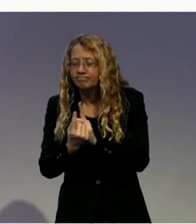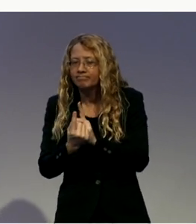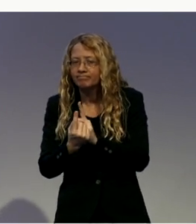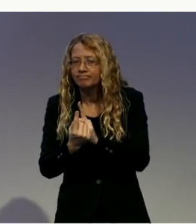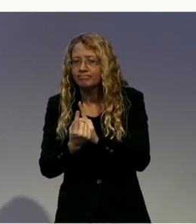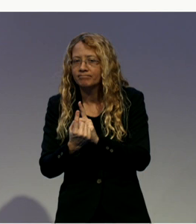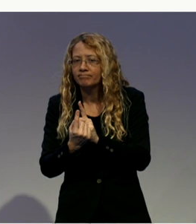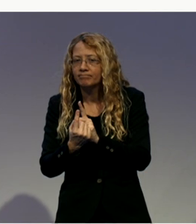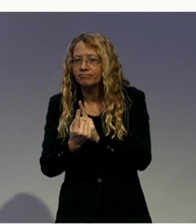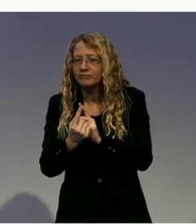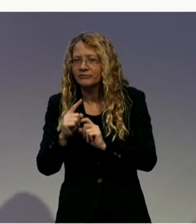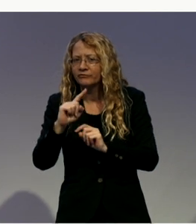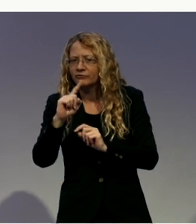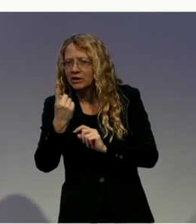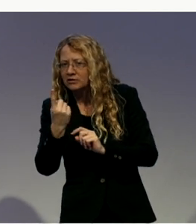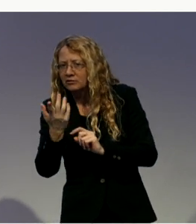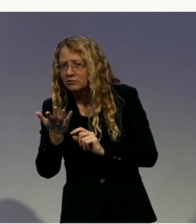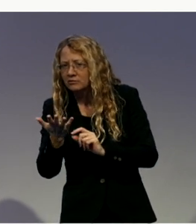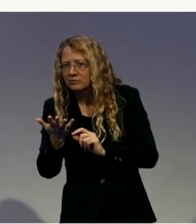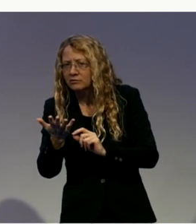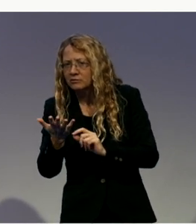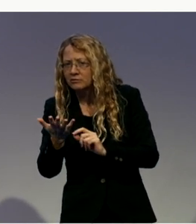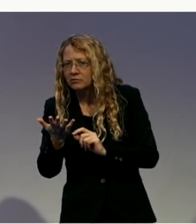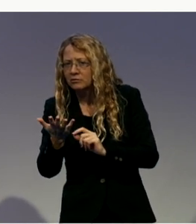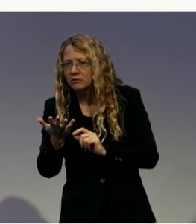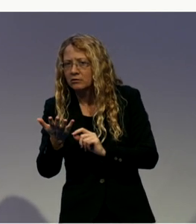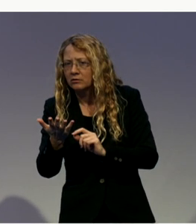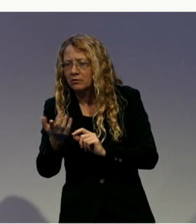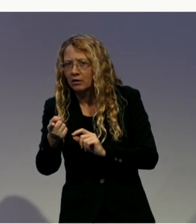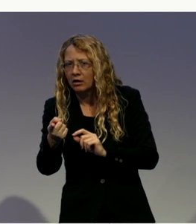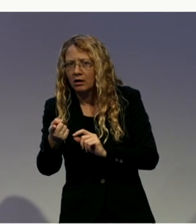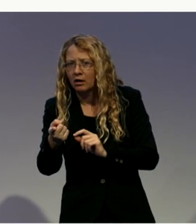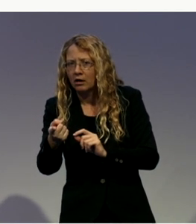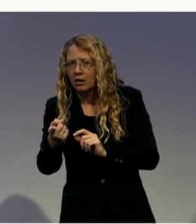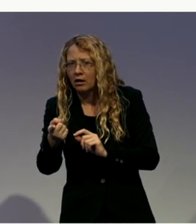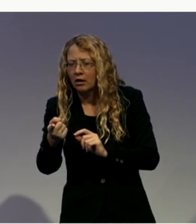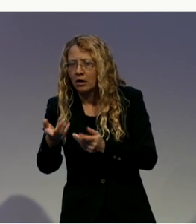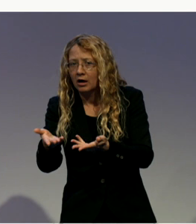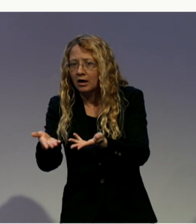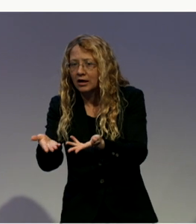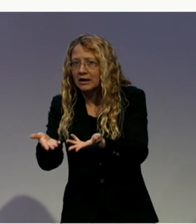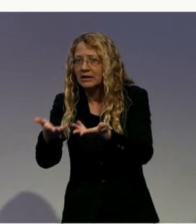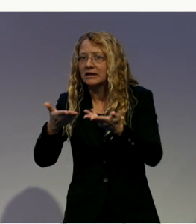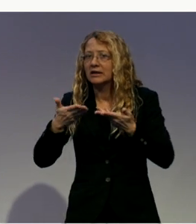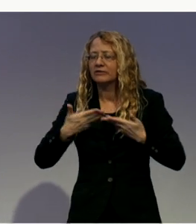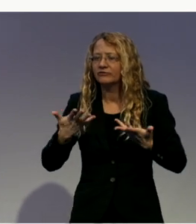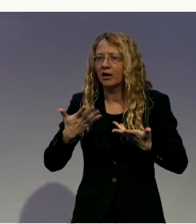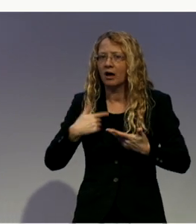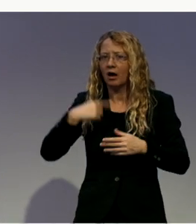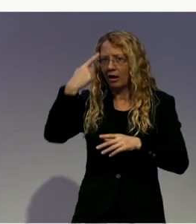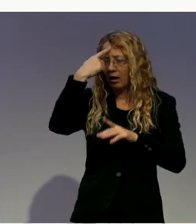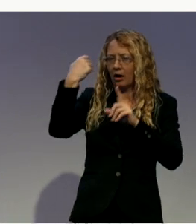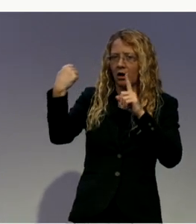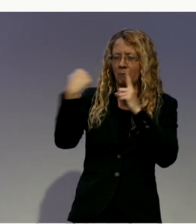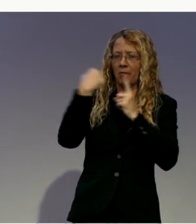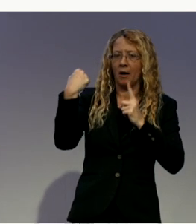what are you going to offer to the foundation? So they look at me, and we are emotional.